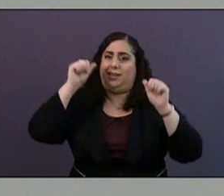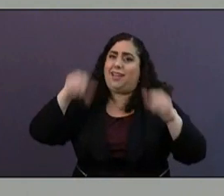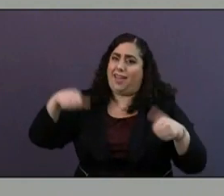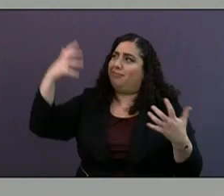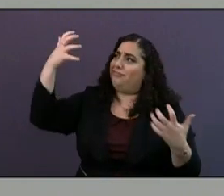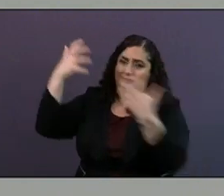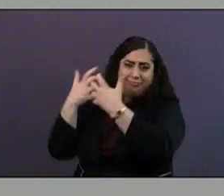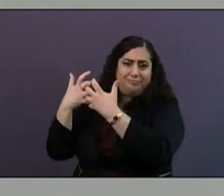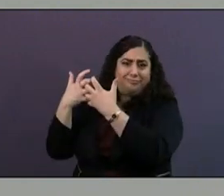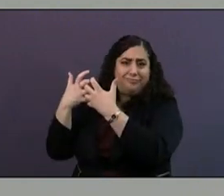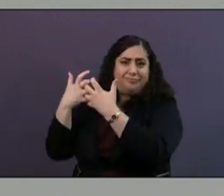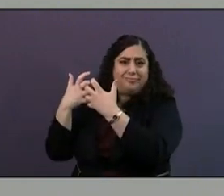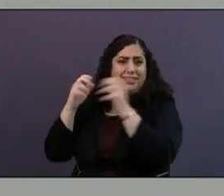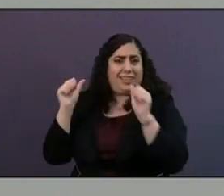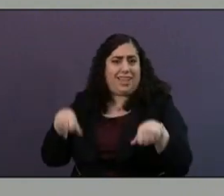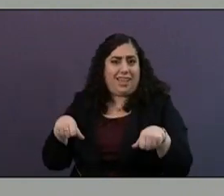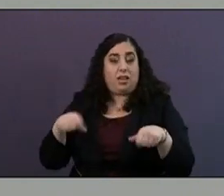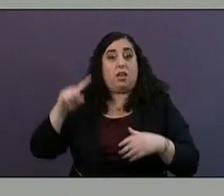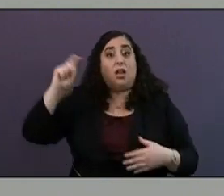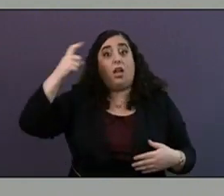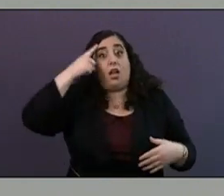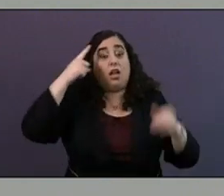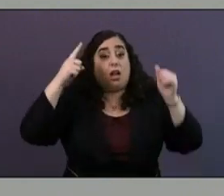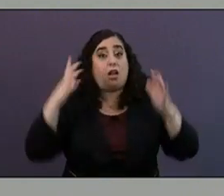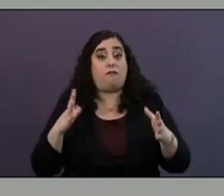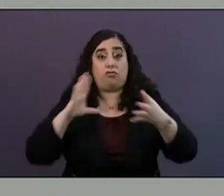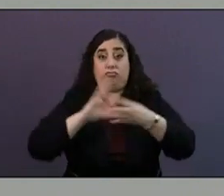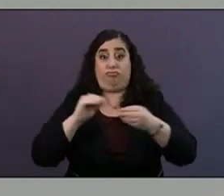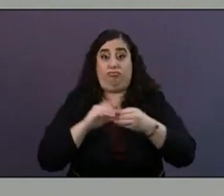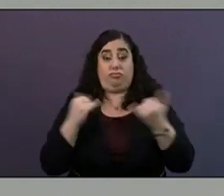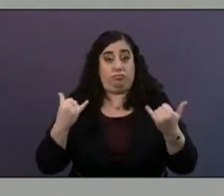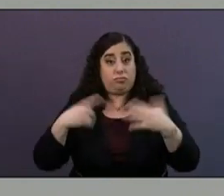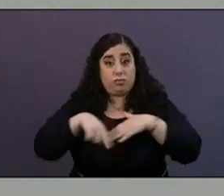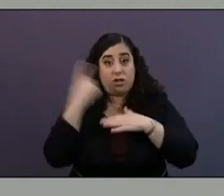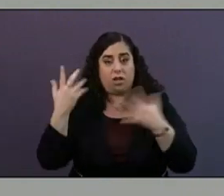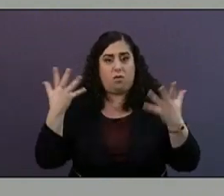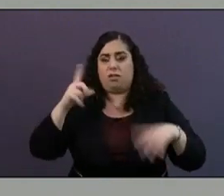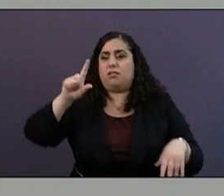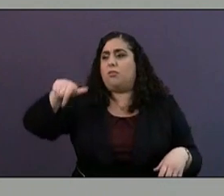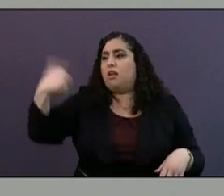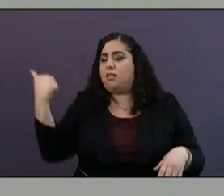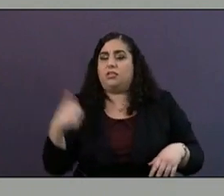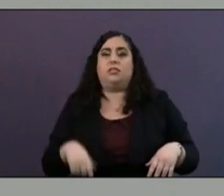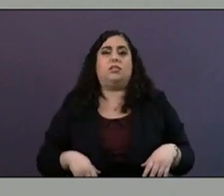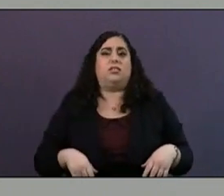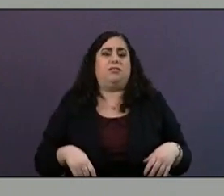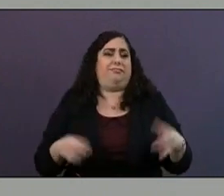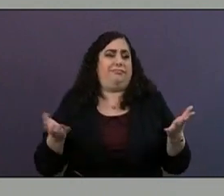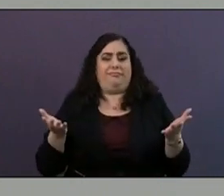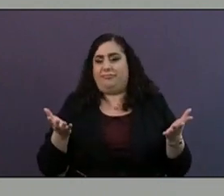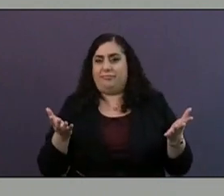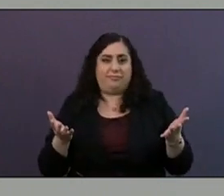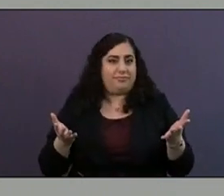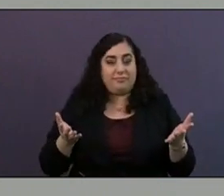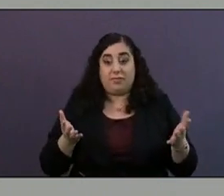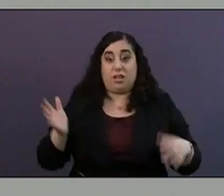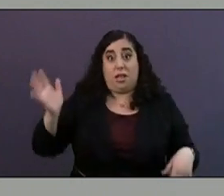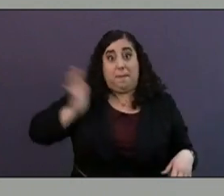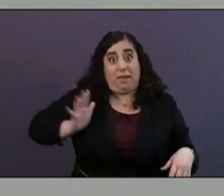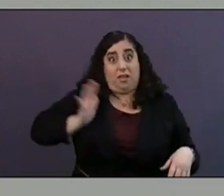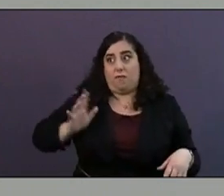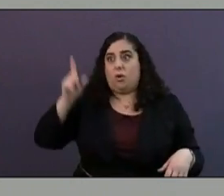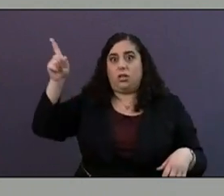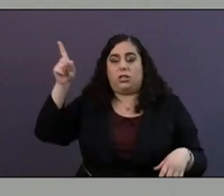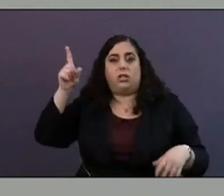another welcome announcement. We all knew in the large counties, excuse me, there was no way we could say at